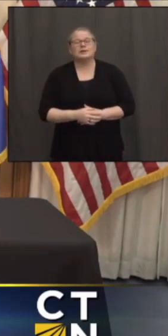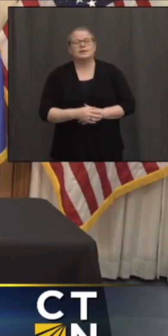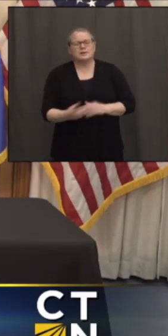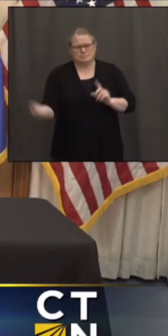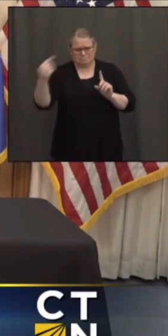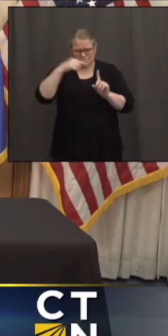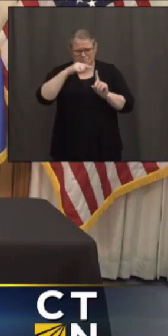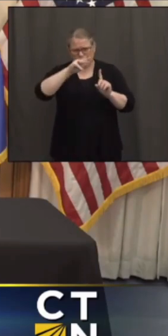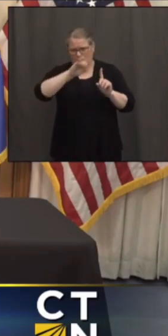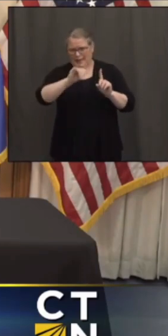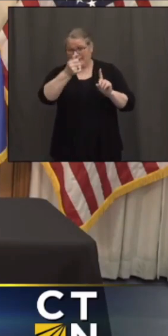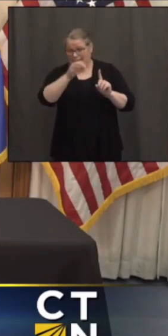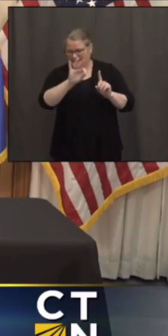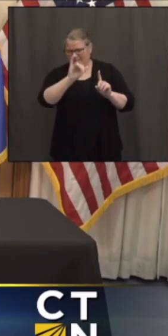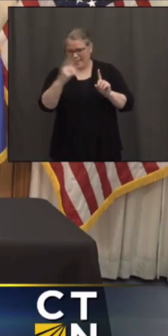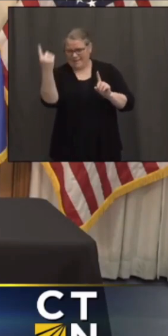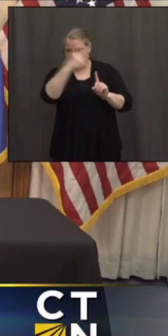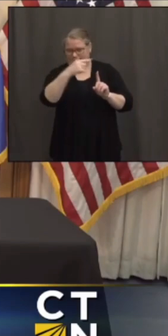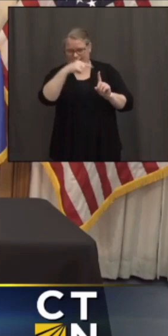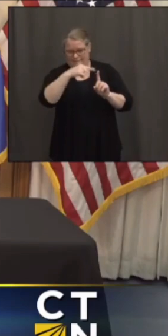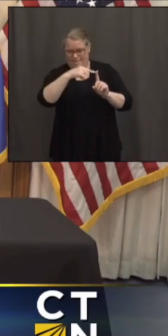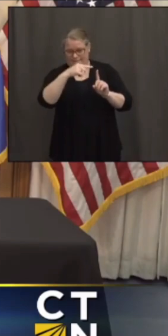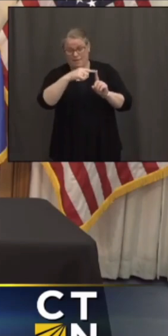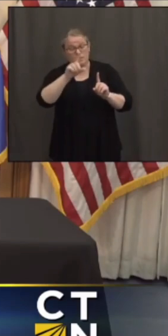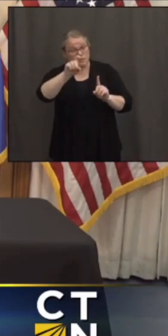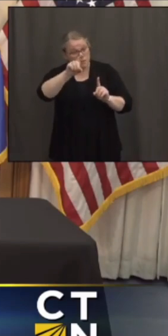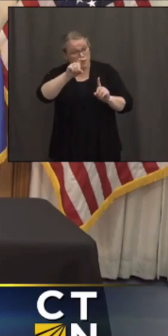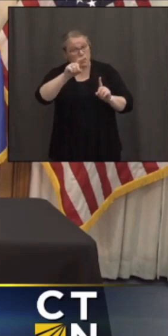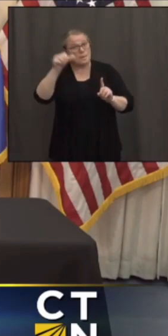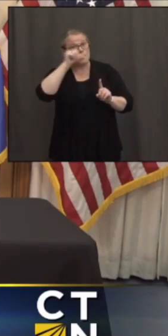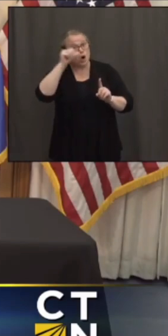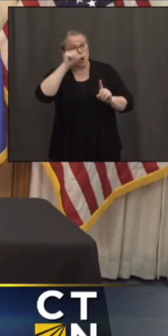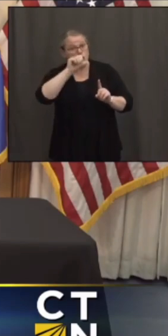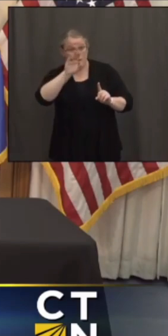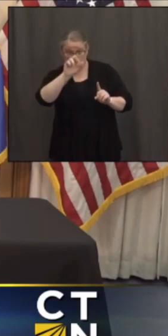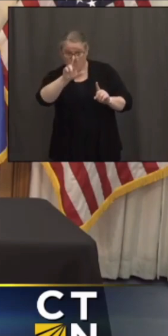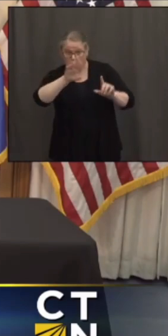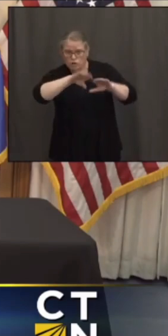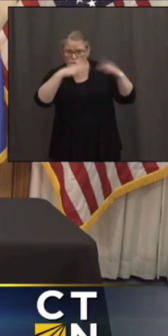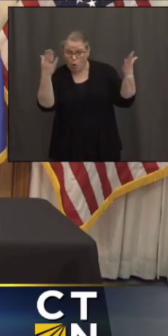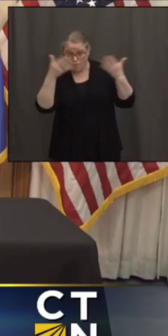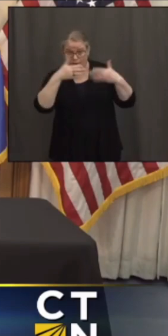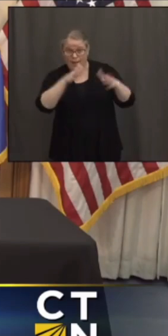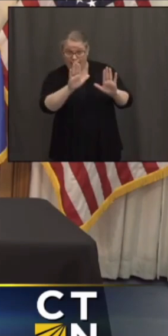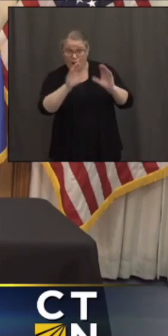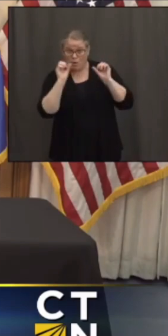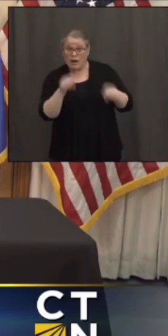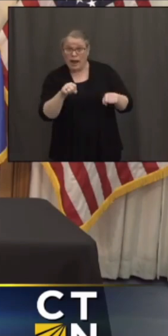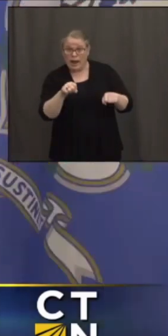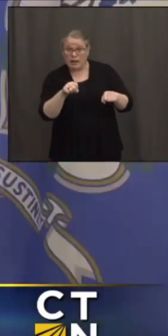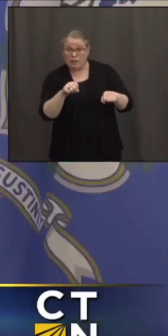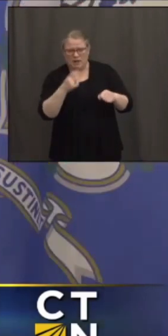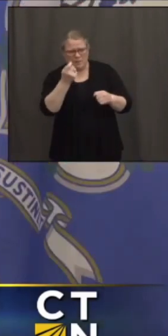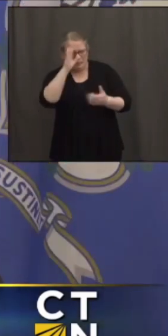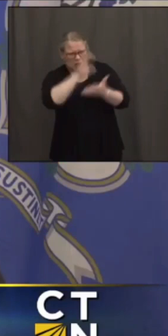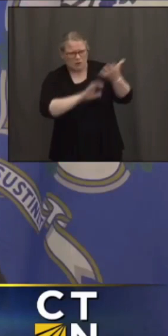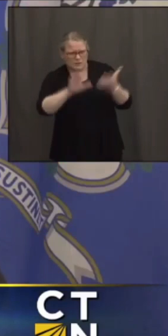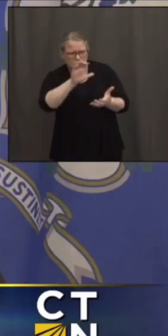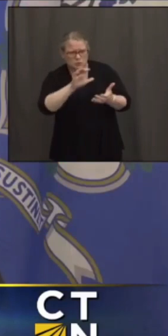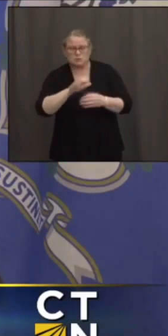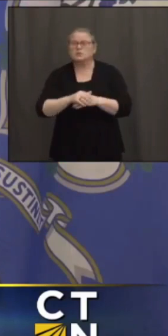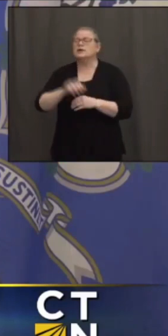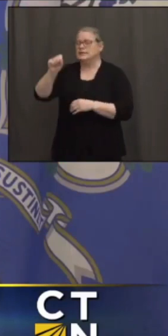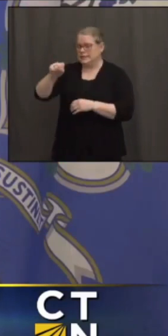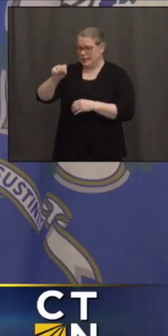date. Will indoor bars, be allowed to operate? I was just a little confused by that. Yes.